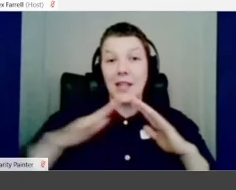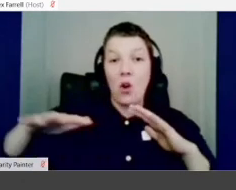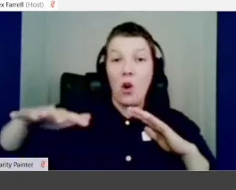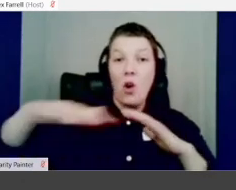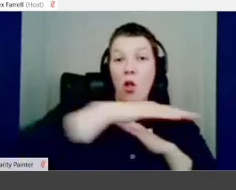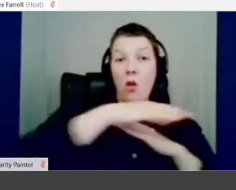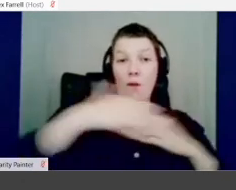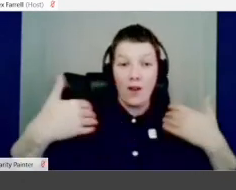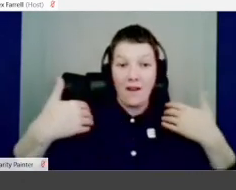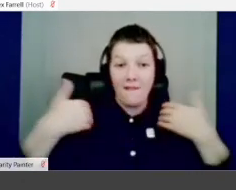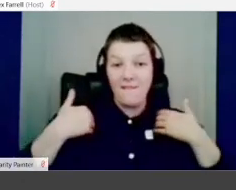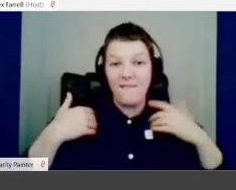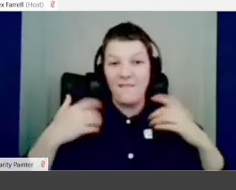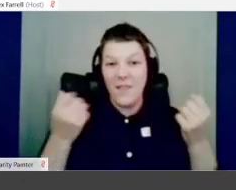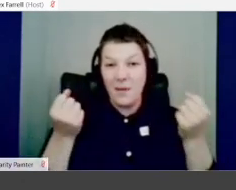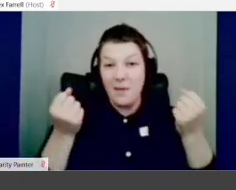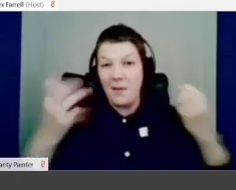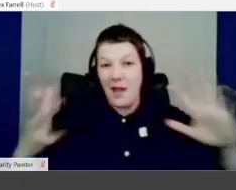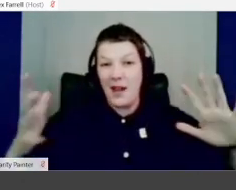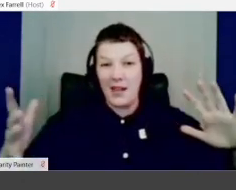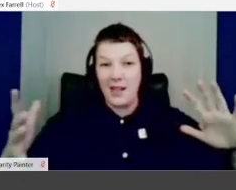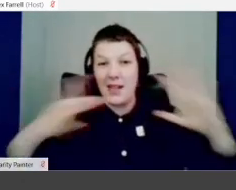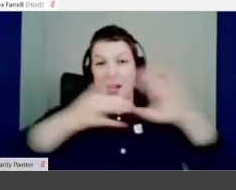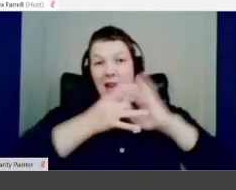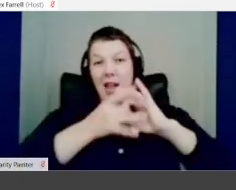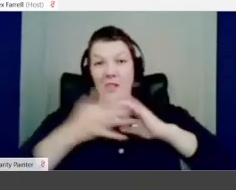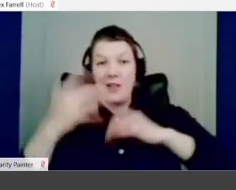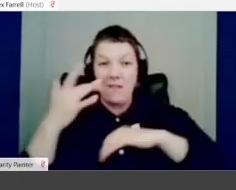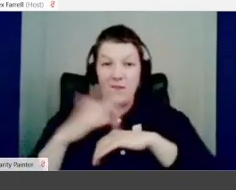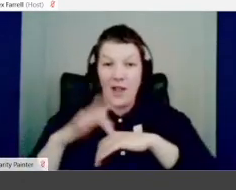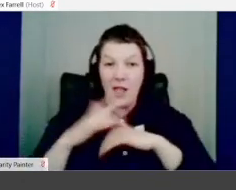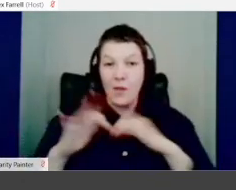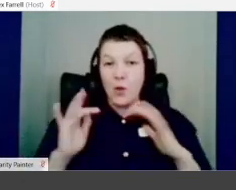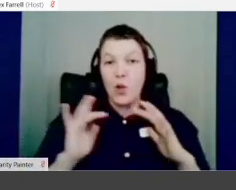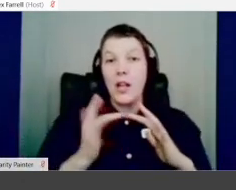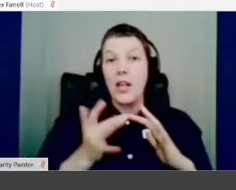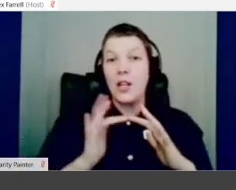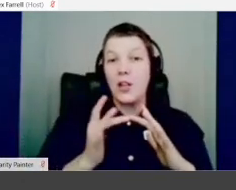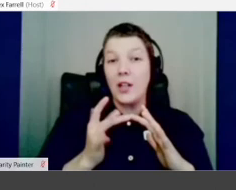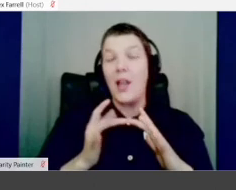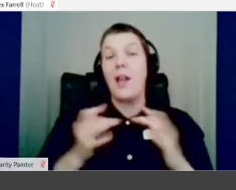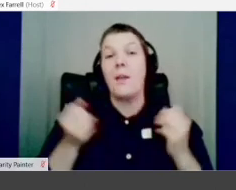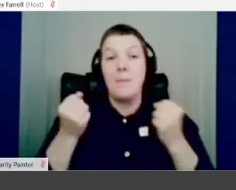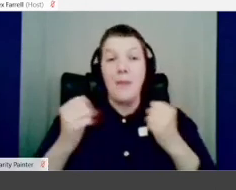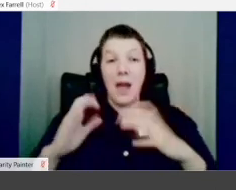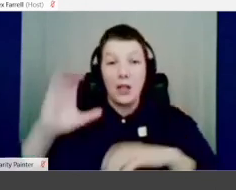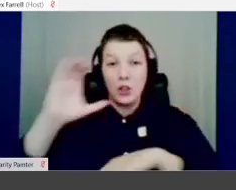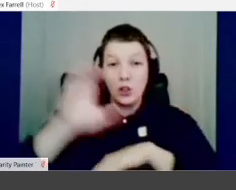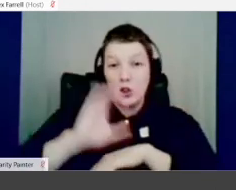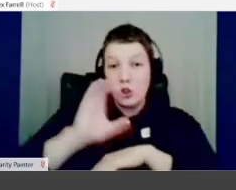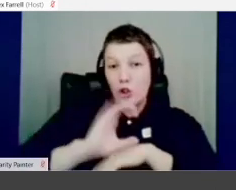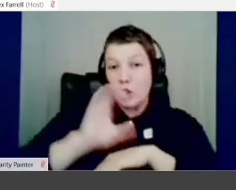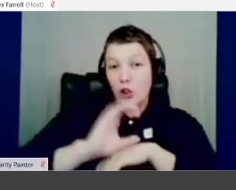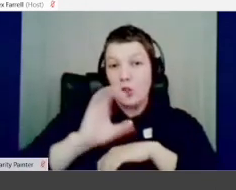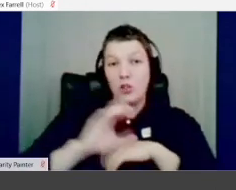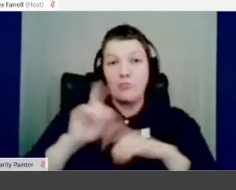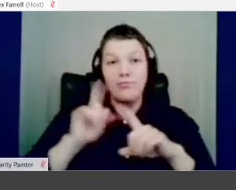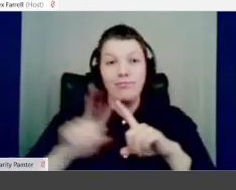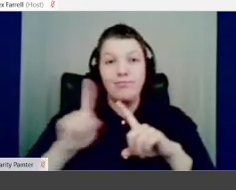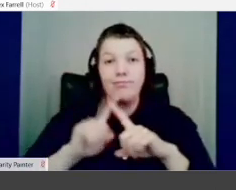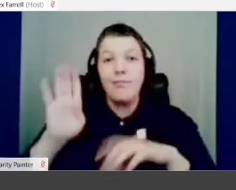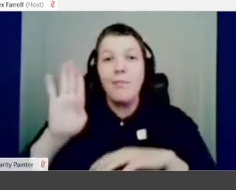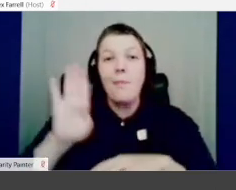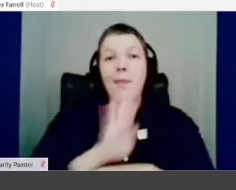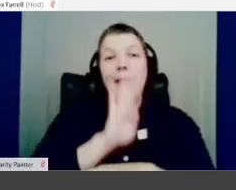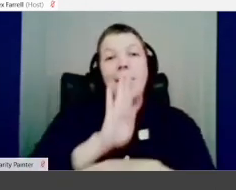community efforts to have churches and various like community facilities just open up their Wi-Fi to people in the neighborhood, so you can come